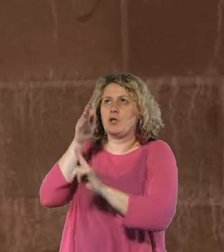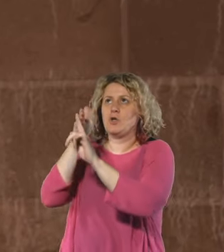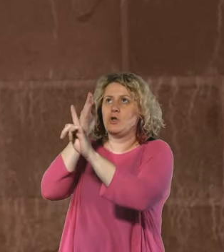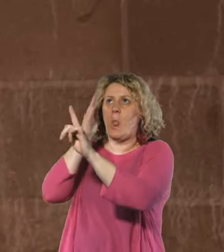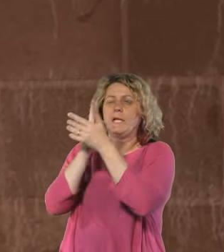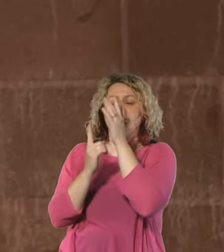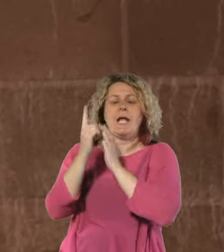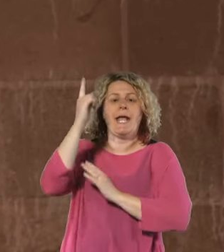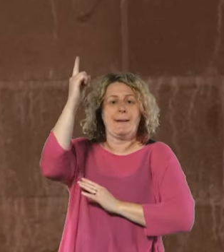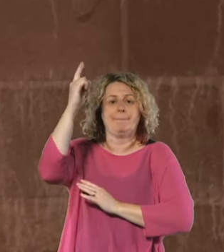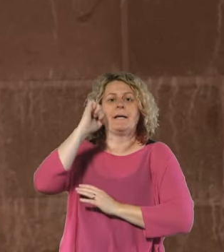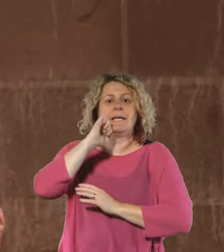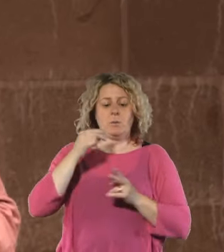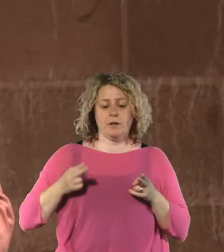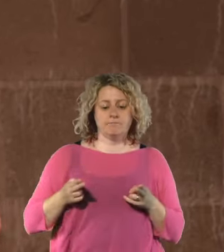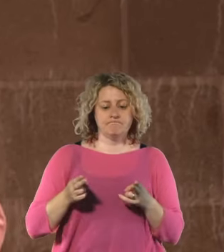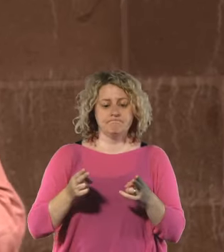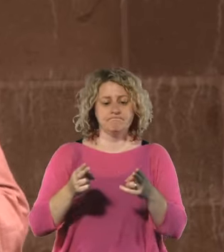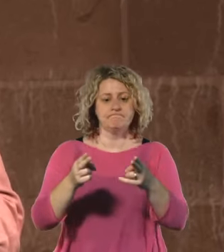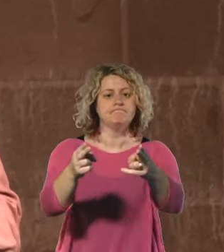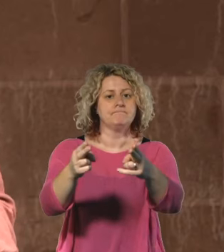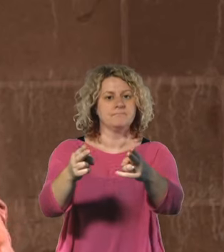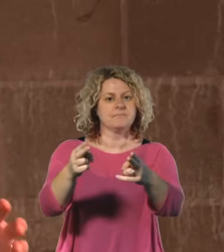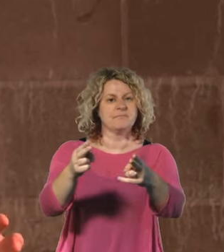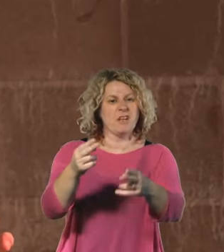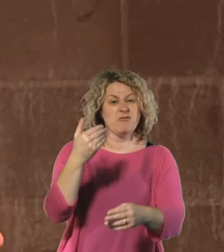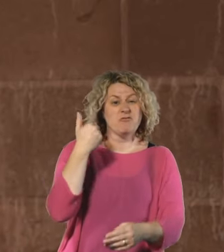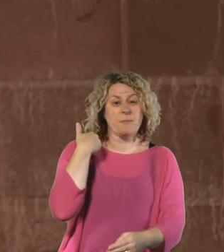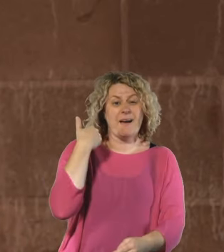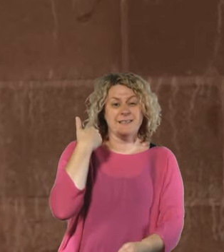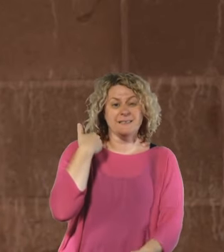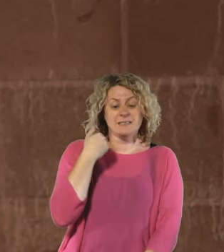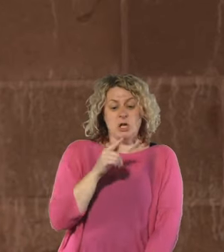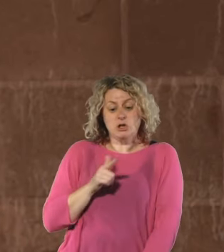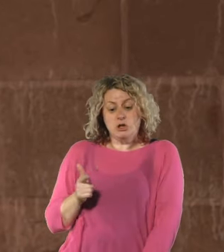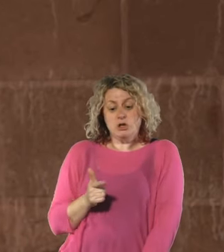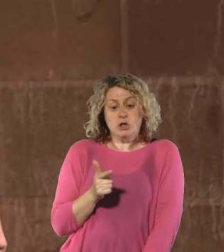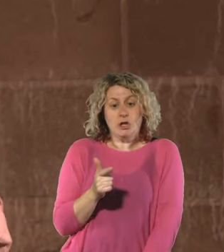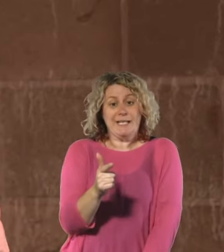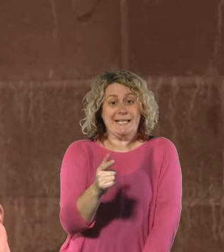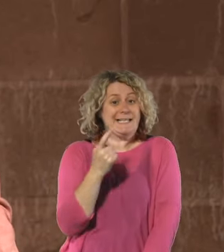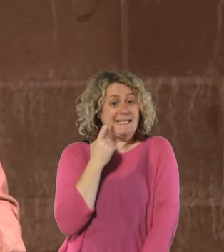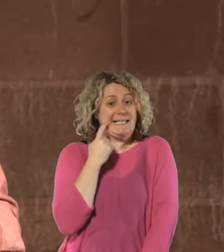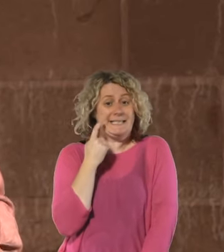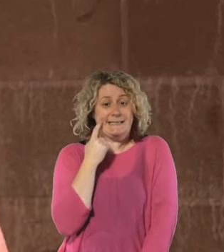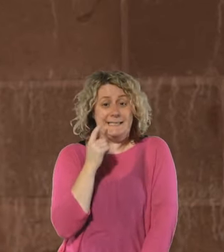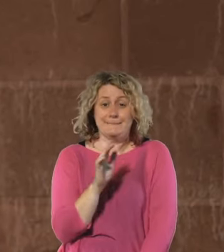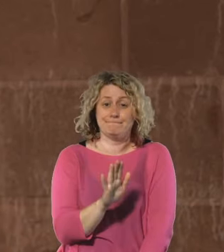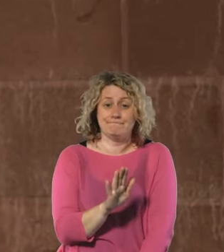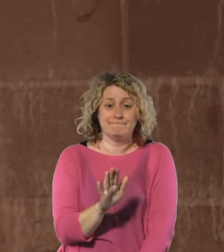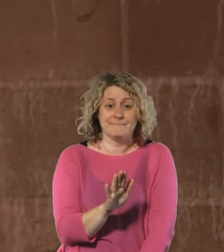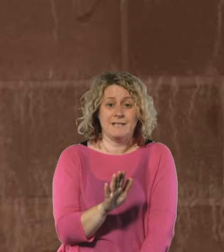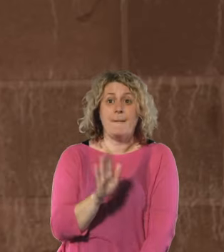It reminds us, doesn't it, that for many of us, that the journey is not always straightforward, but our destination is utterly